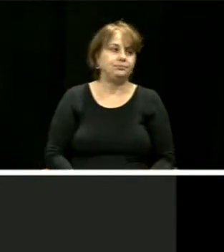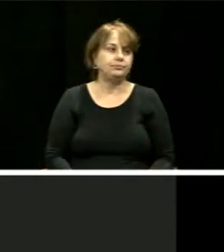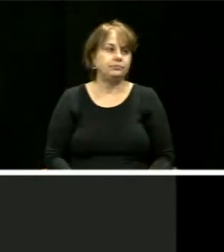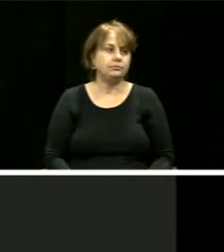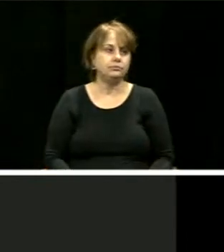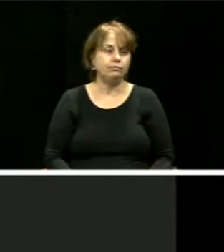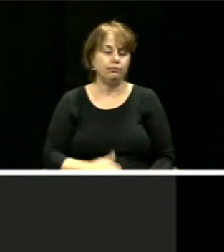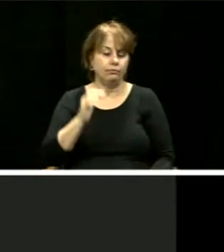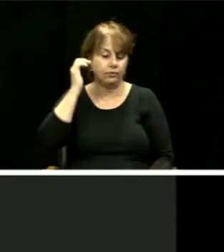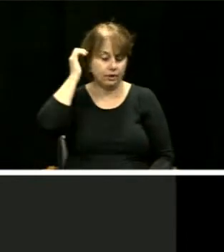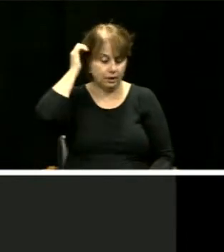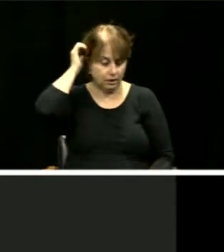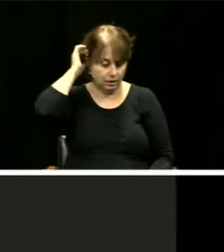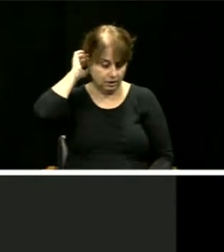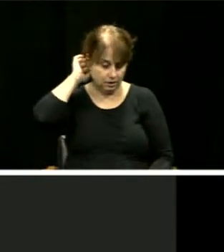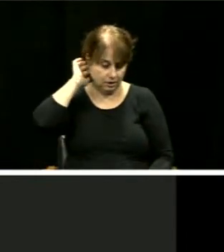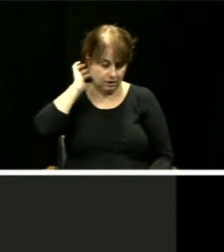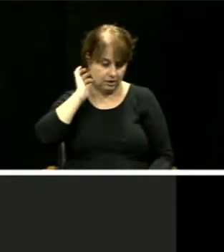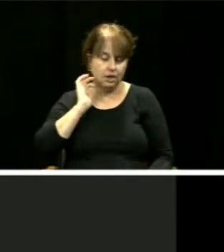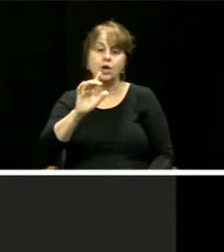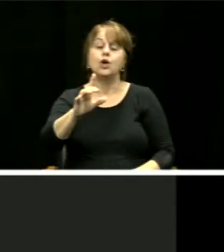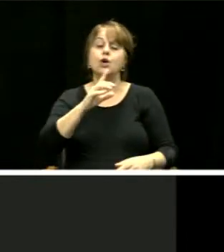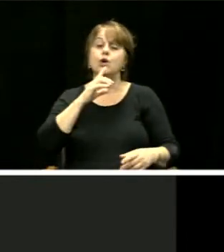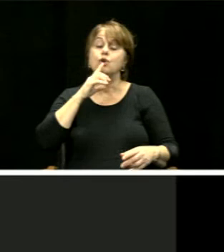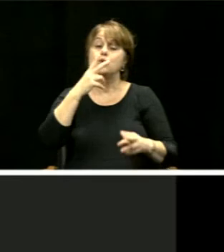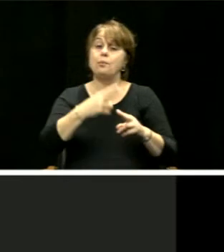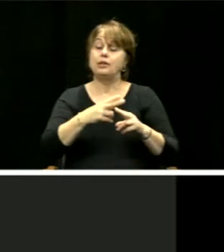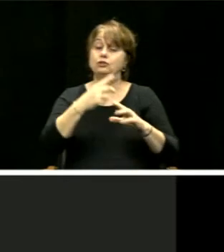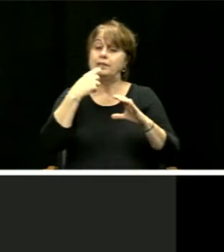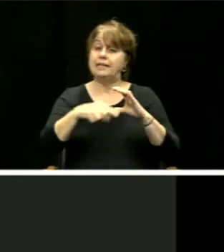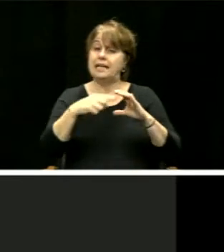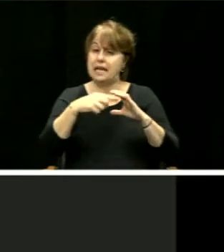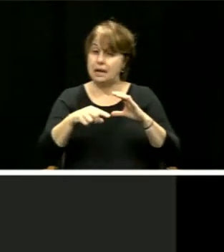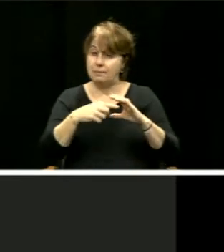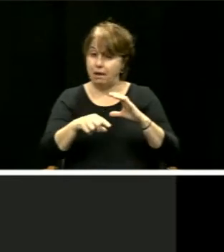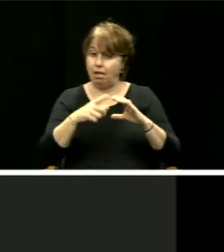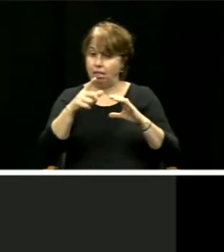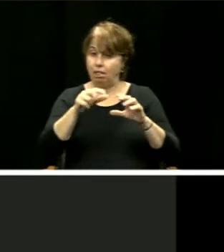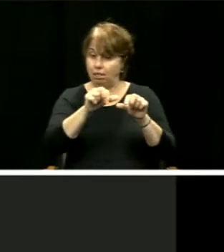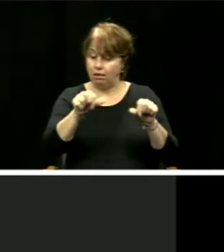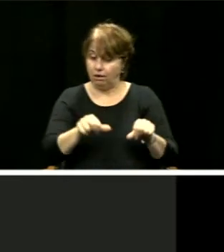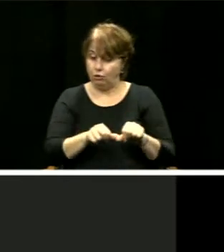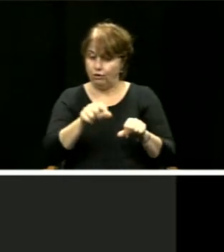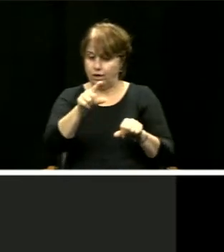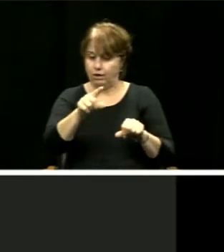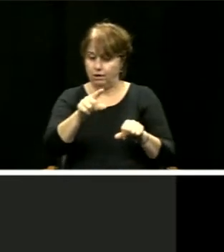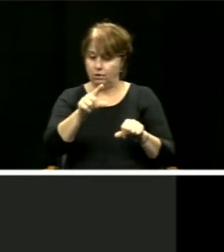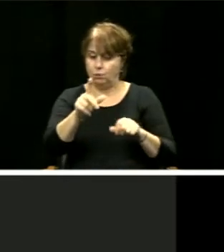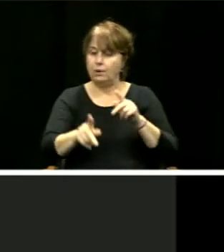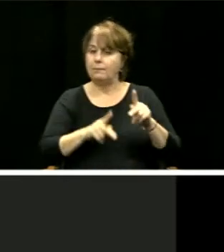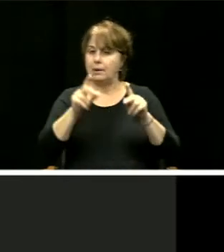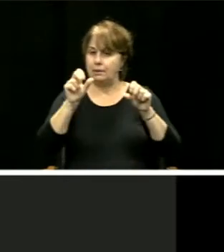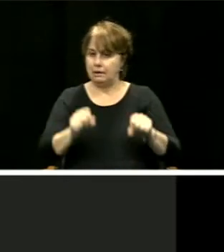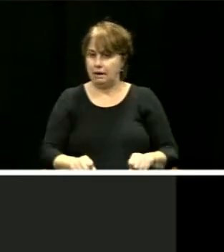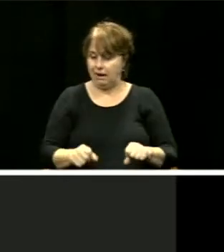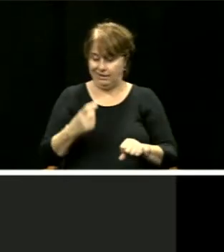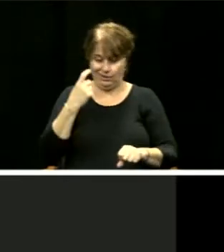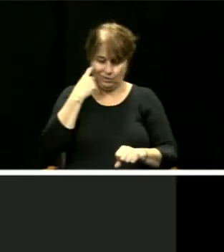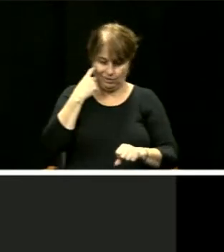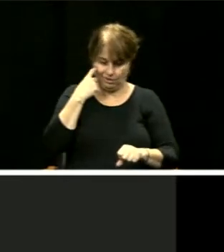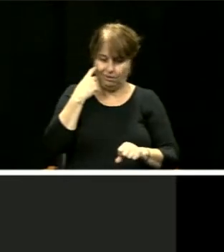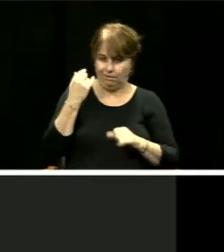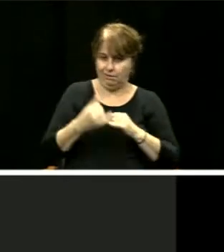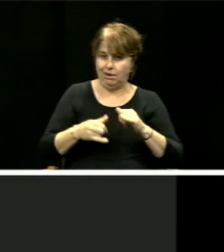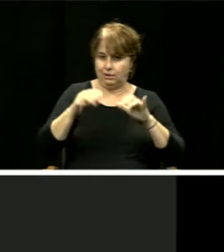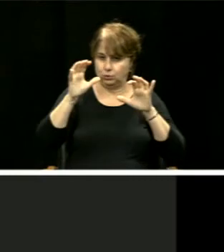regarding, you mentioned an email area where people could, and during the last storm, notify the town that they